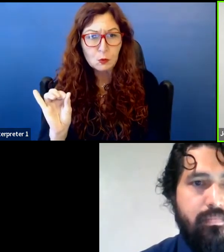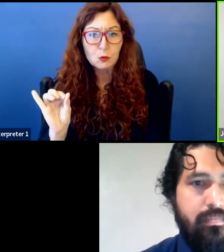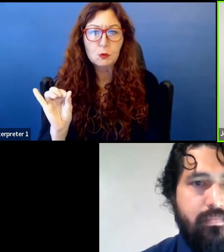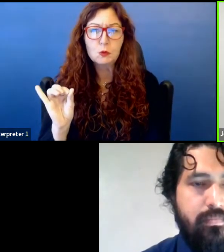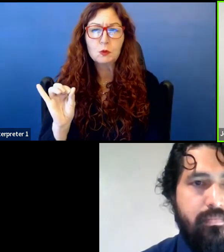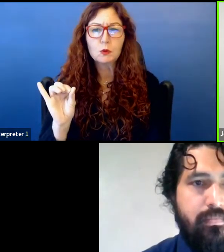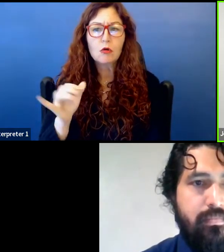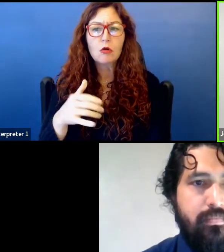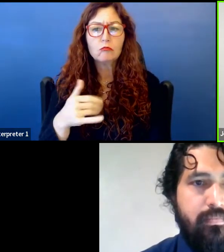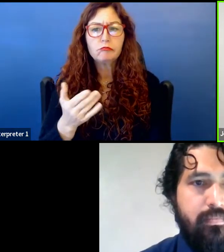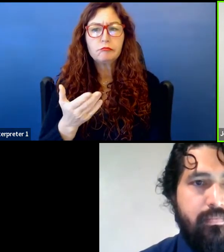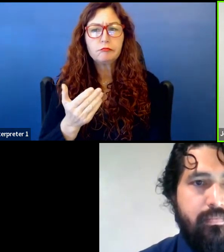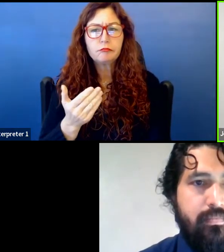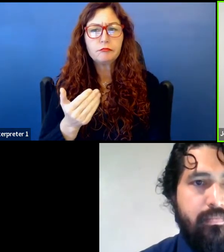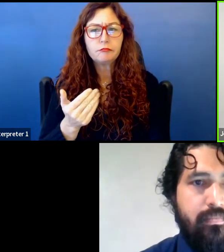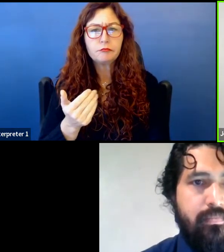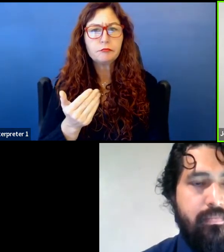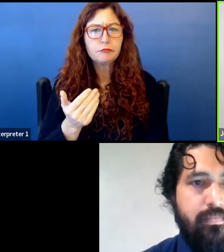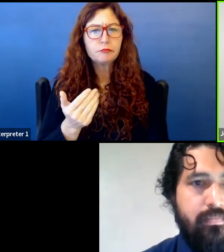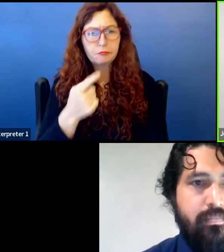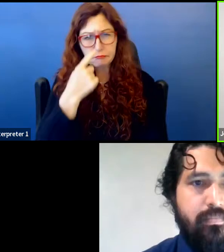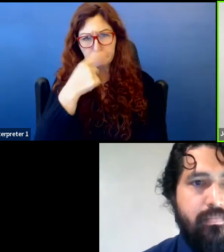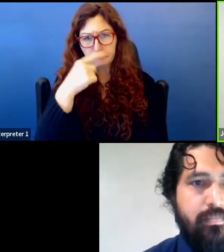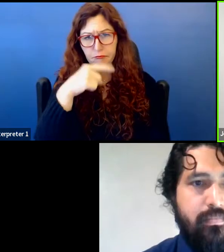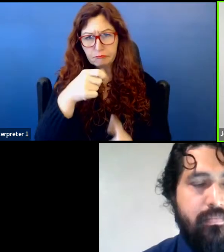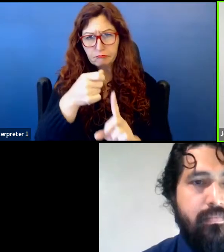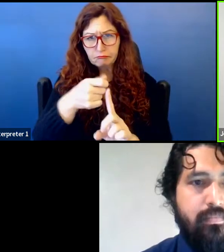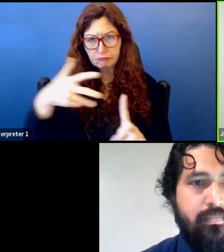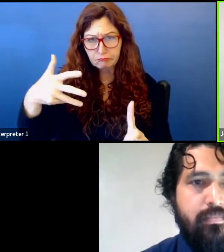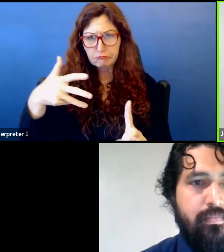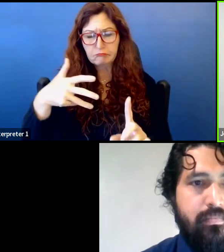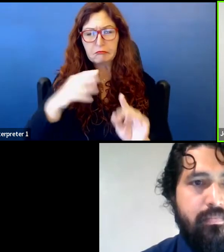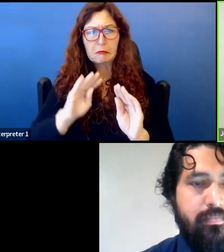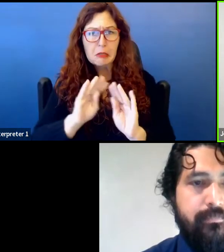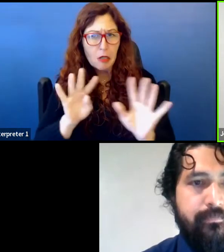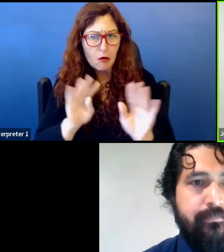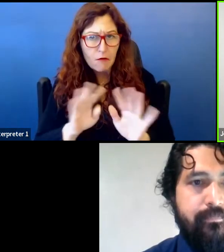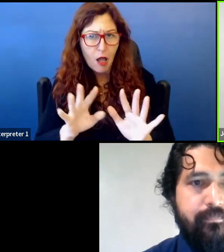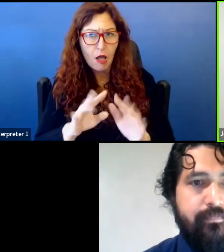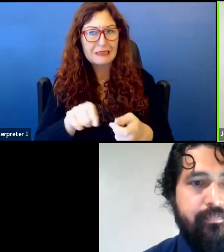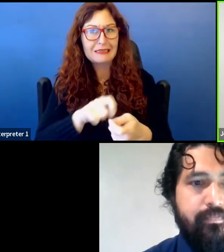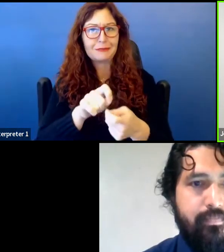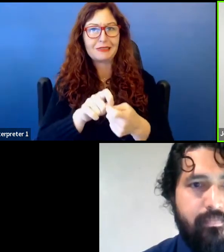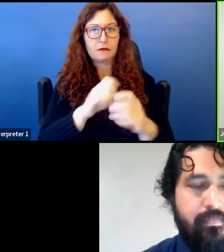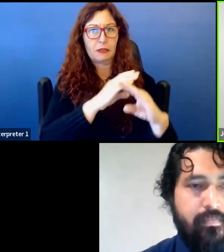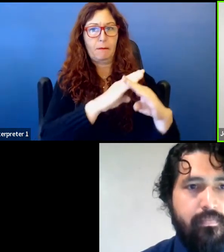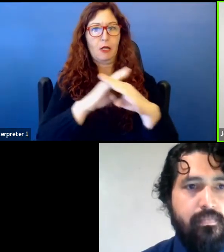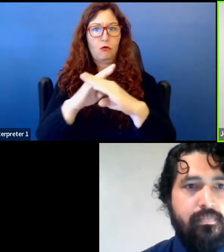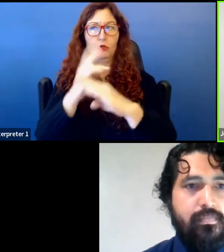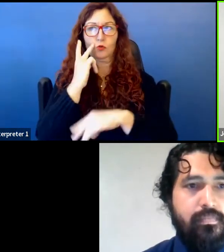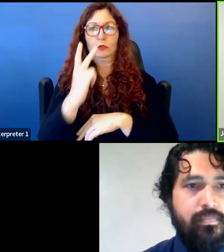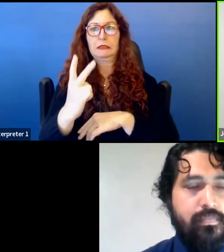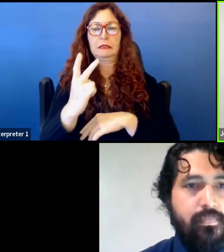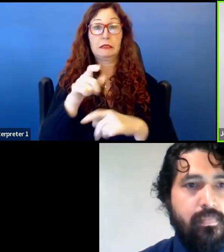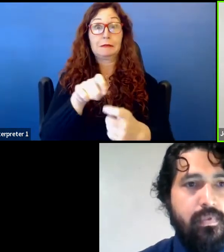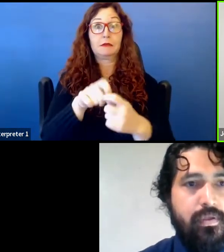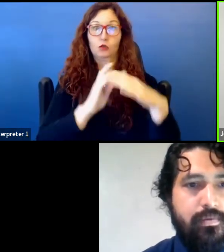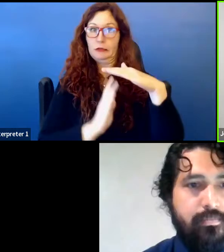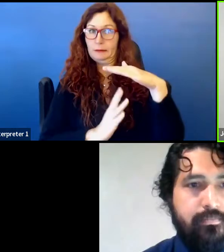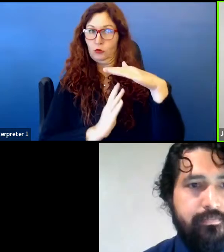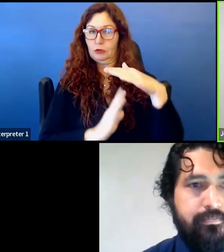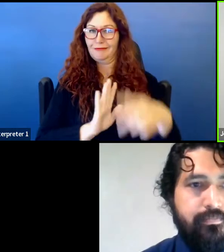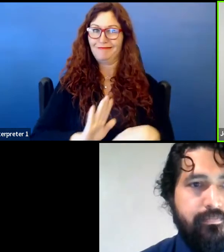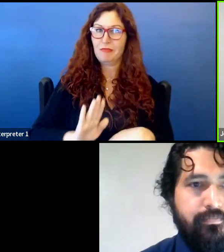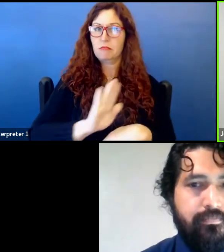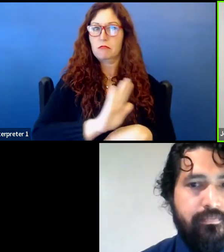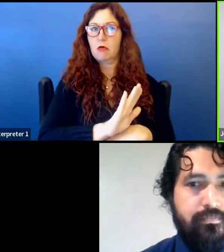about the particular barriers or challenges that immigrants face in the workplace whether for